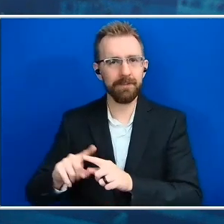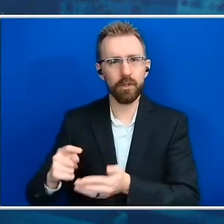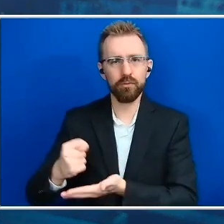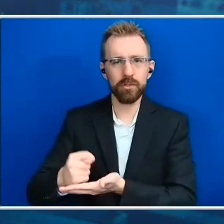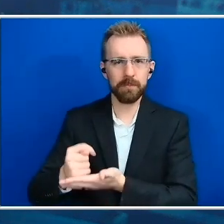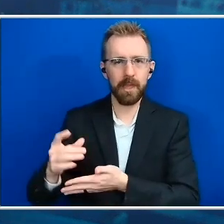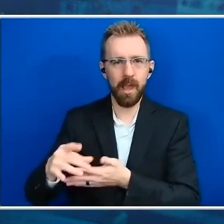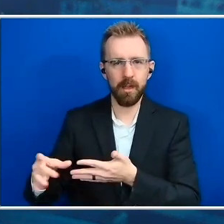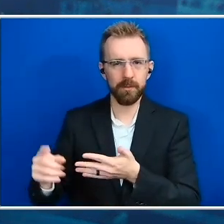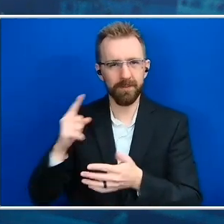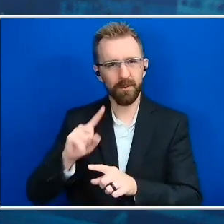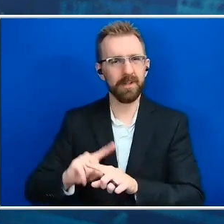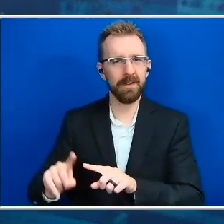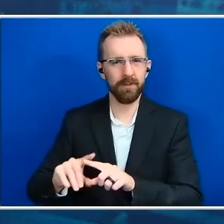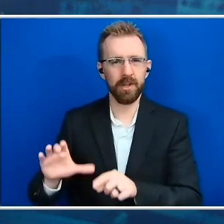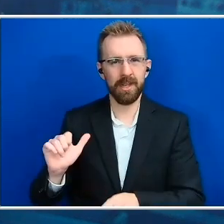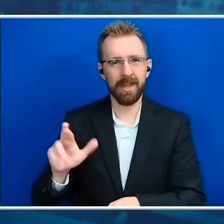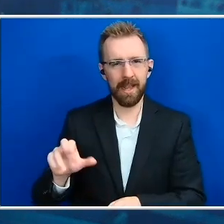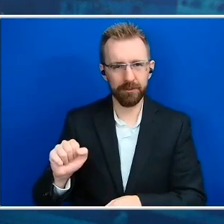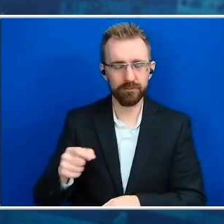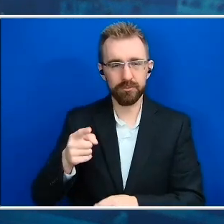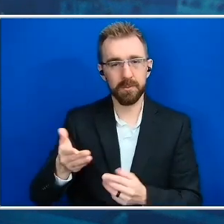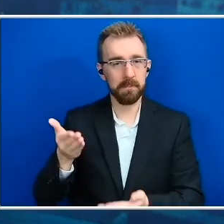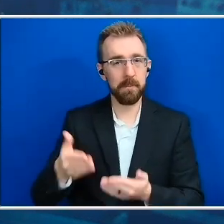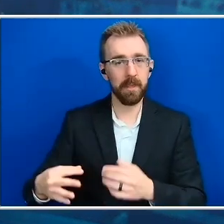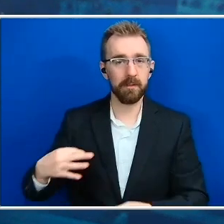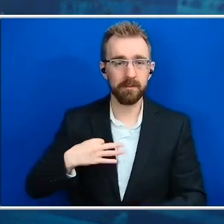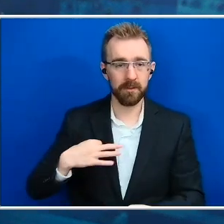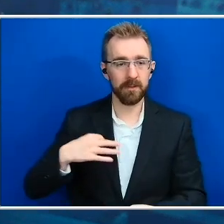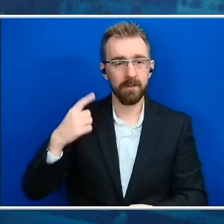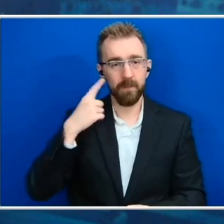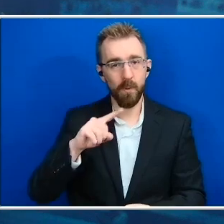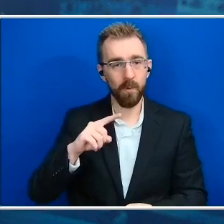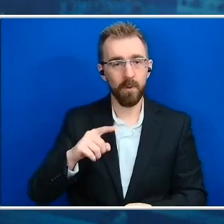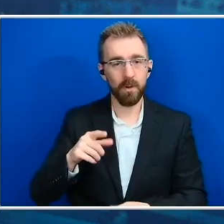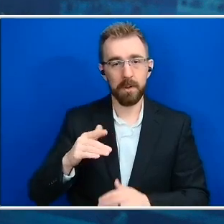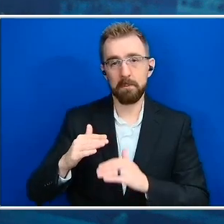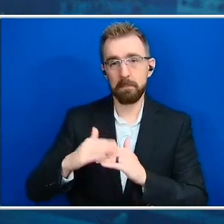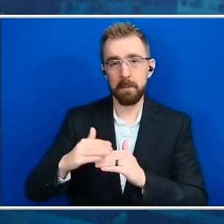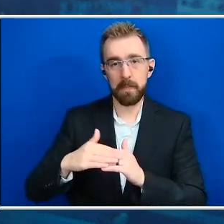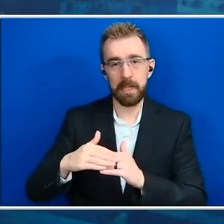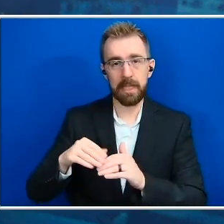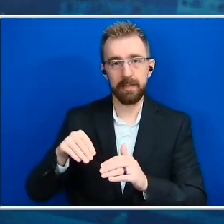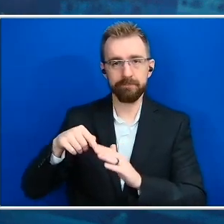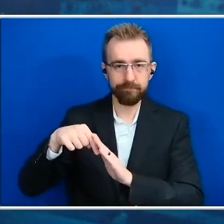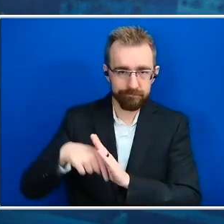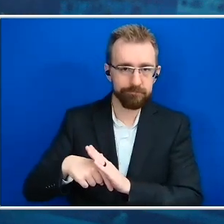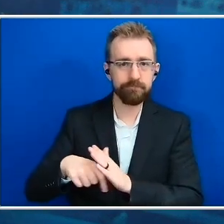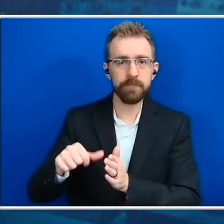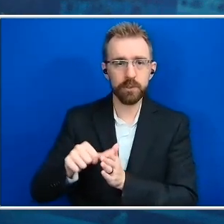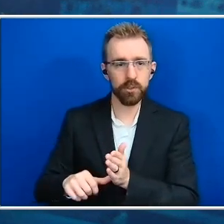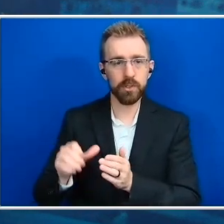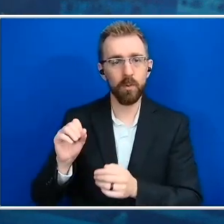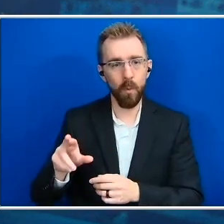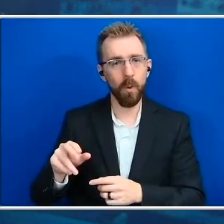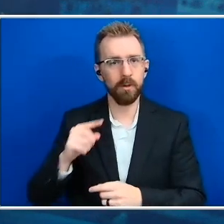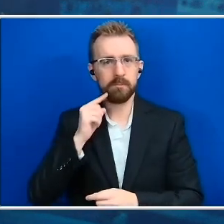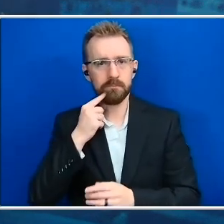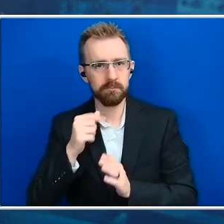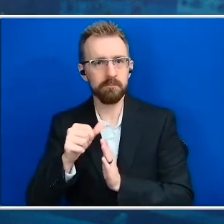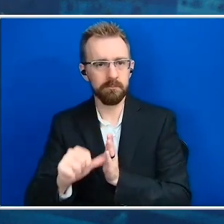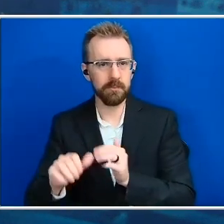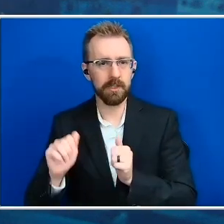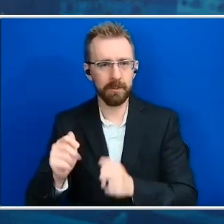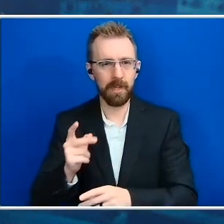and you may be a candidate for minimally invasive surgery as well as maximally invasive, which can be handled here at the University of Kansas Health